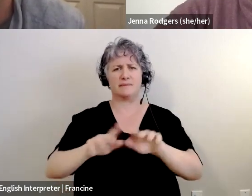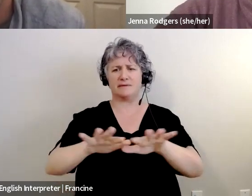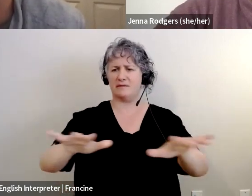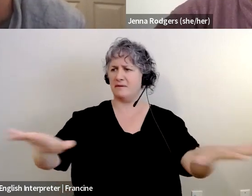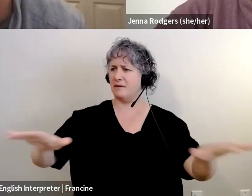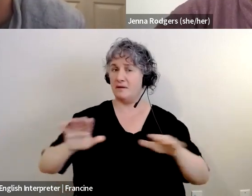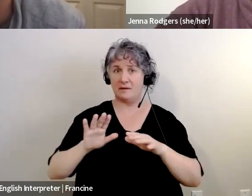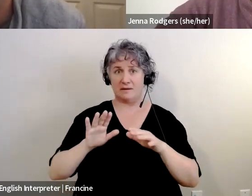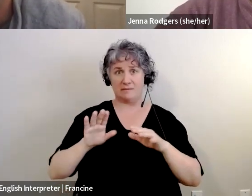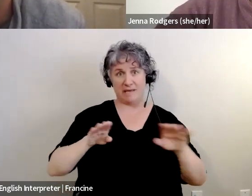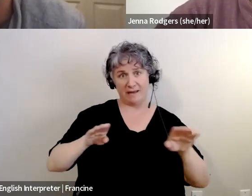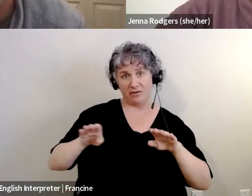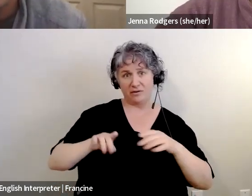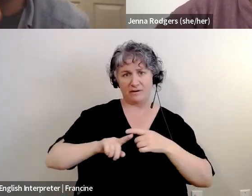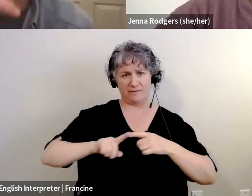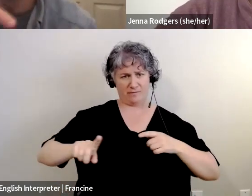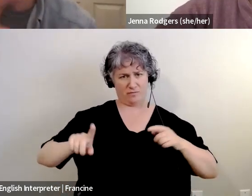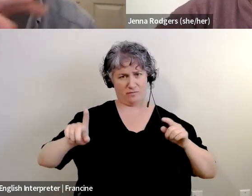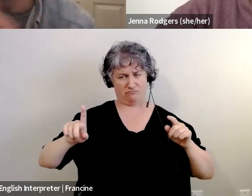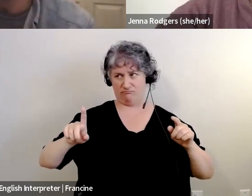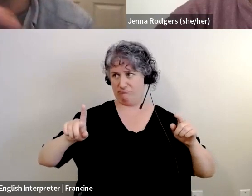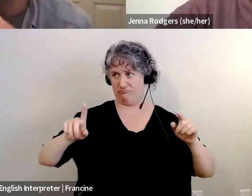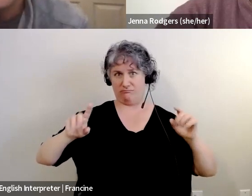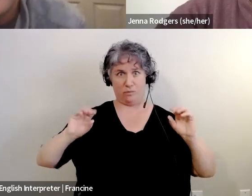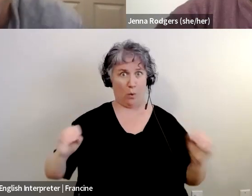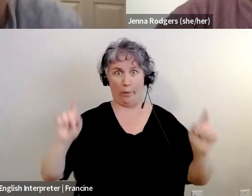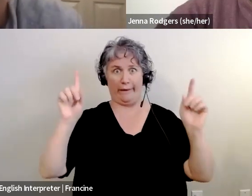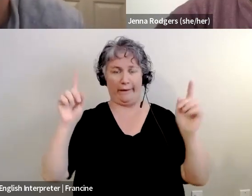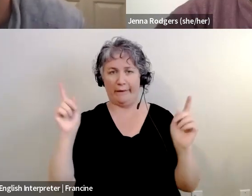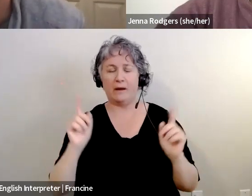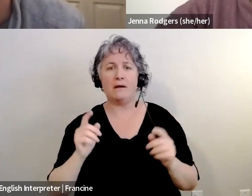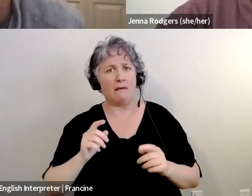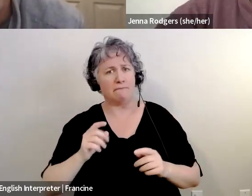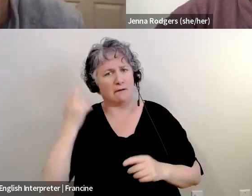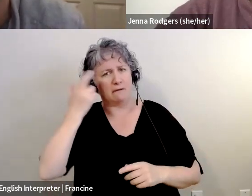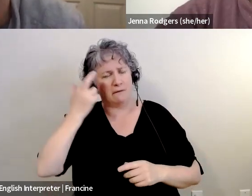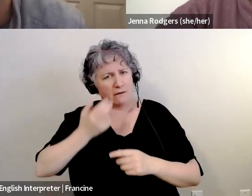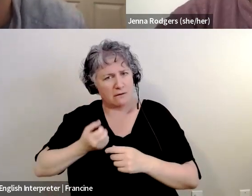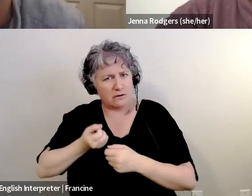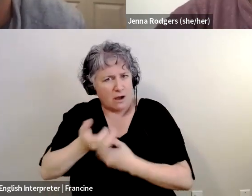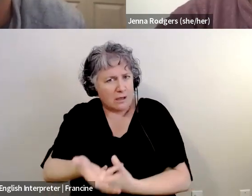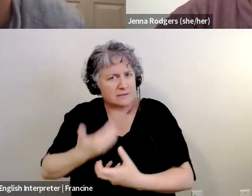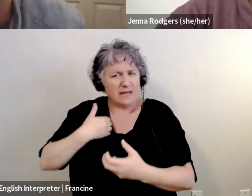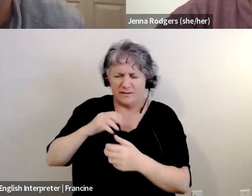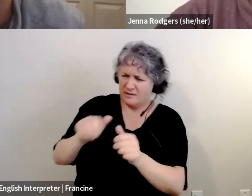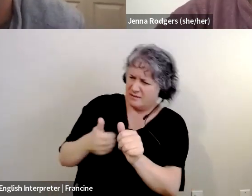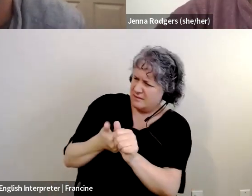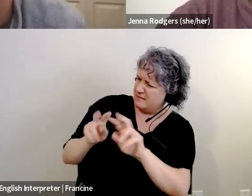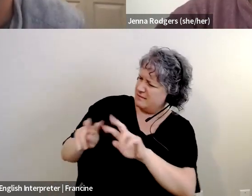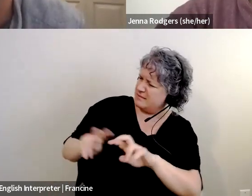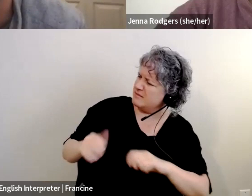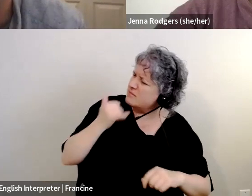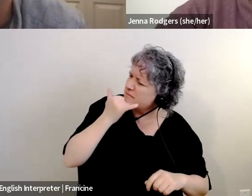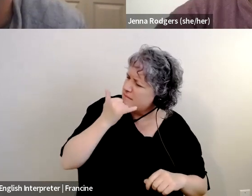behavior towards other people doesn't come from nowhere. So we want to look at some of those root causes so that we can shift community practices so that we're building